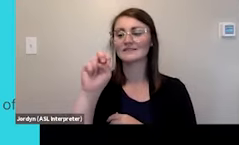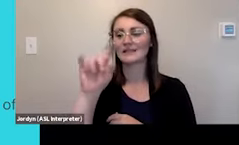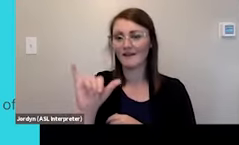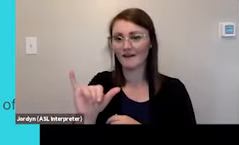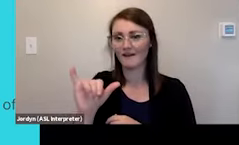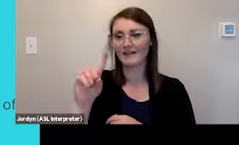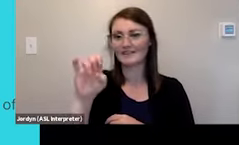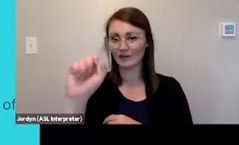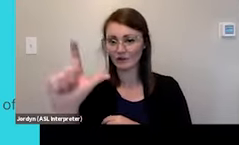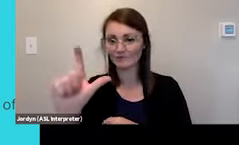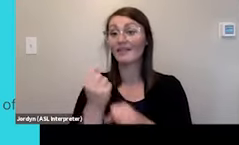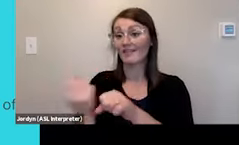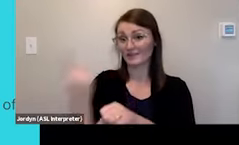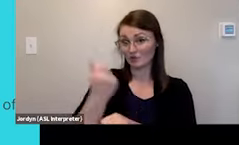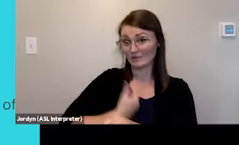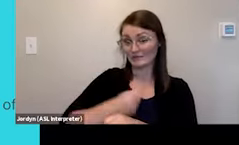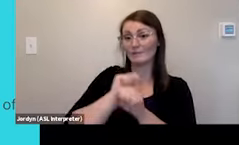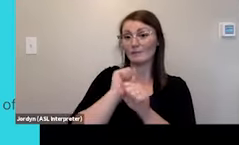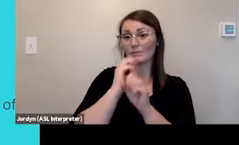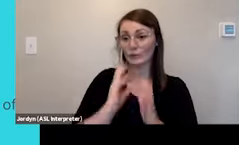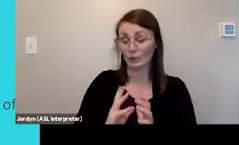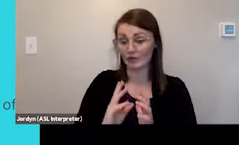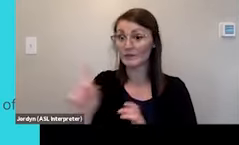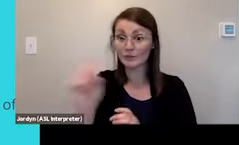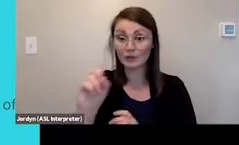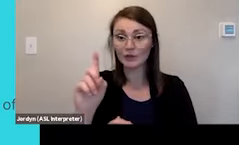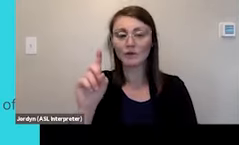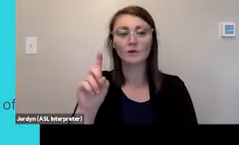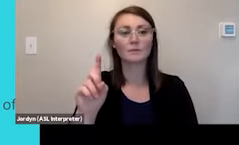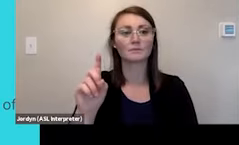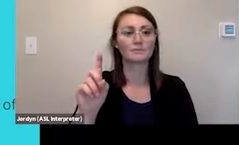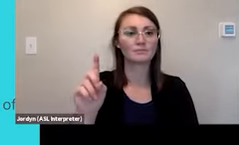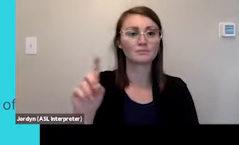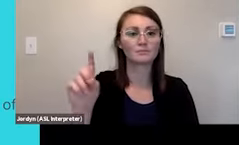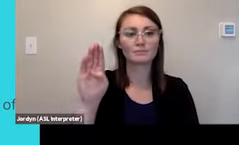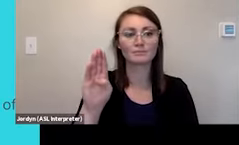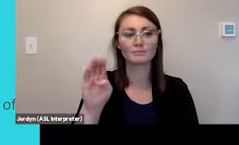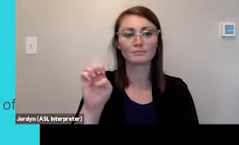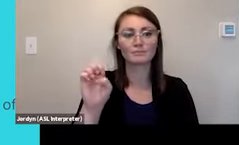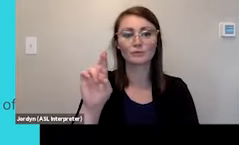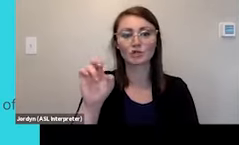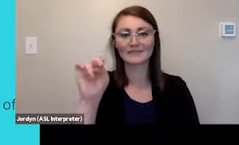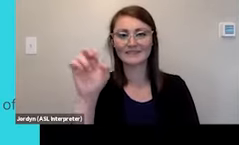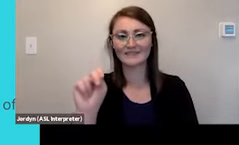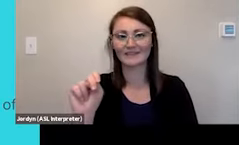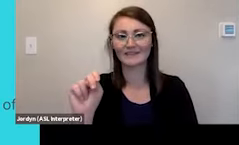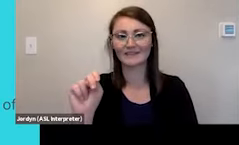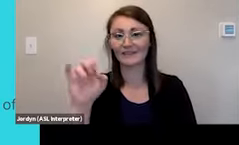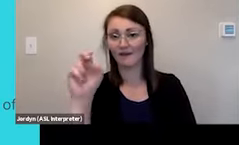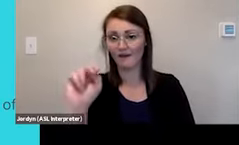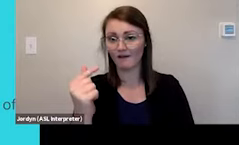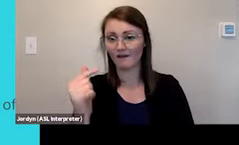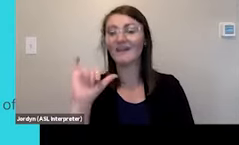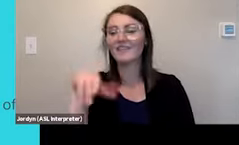Last year, I was an employee at Ernst & Young as a technology consultant. I have since moved on from that job